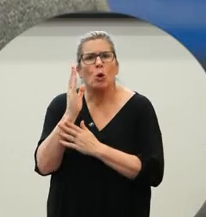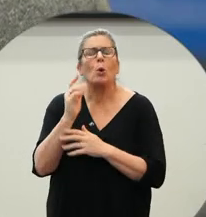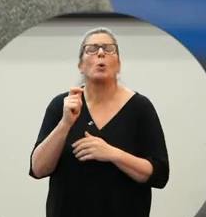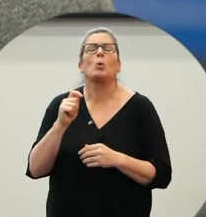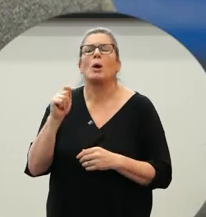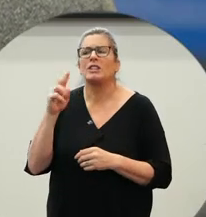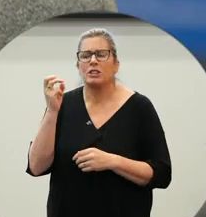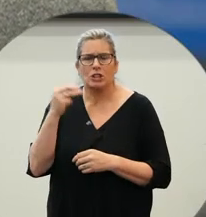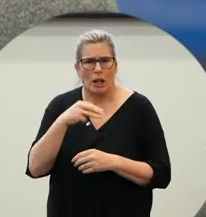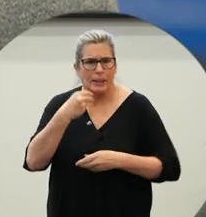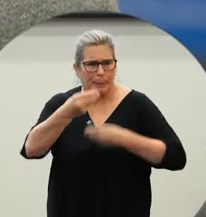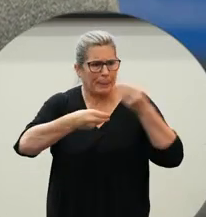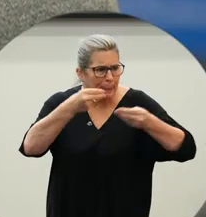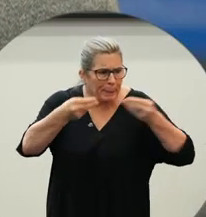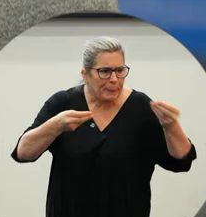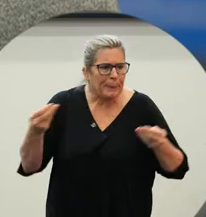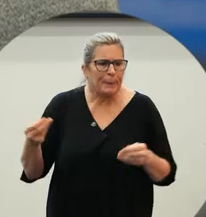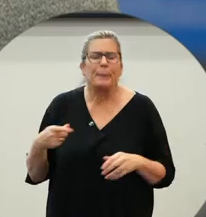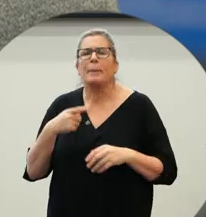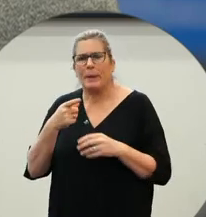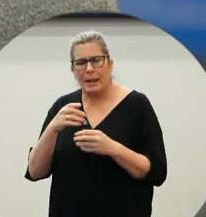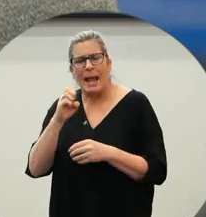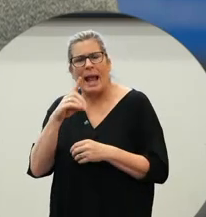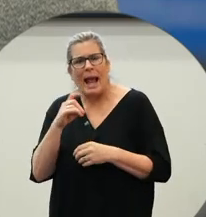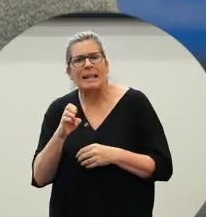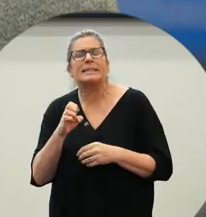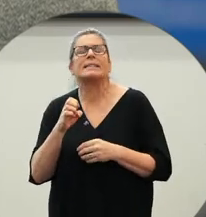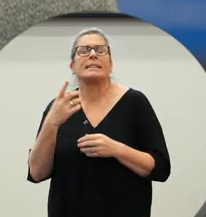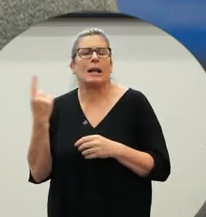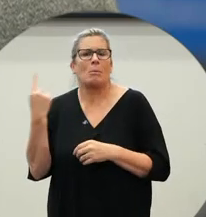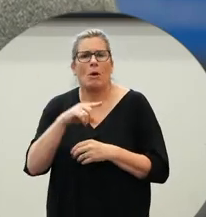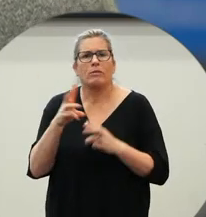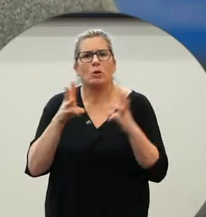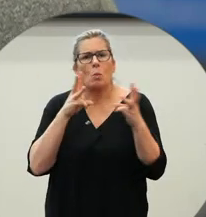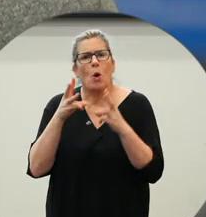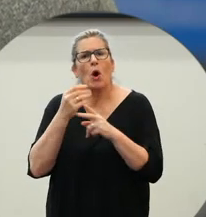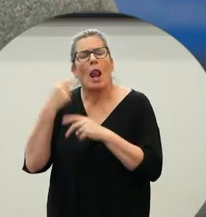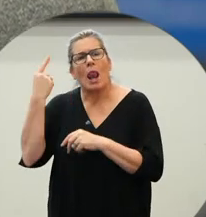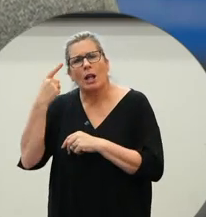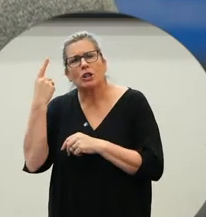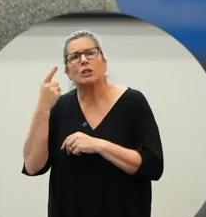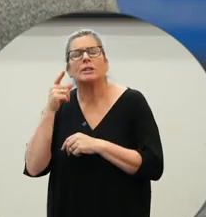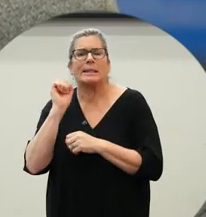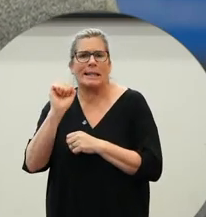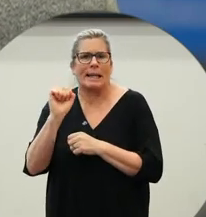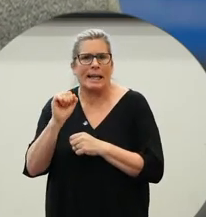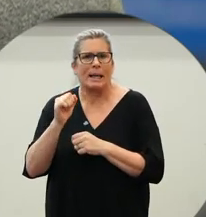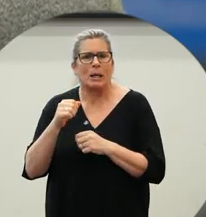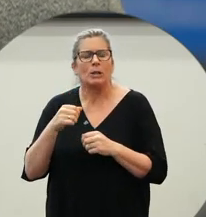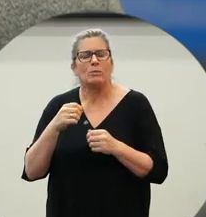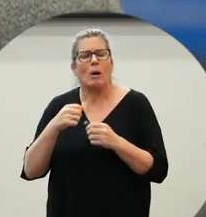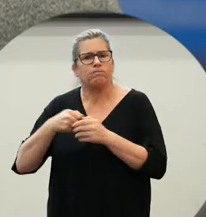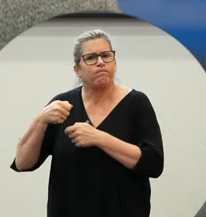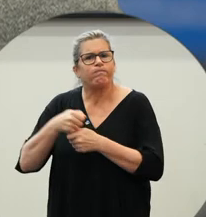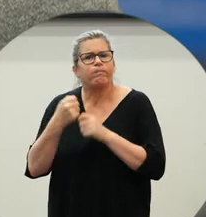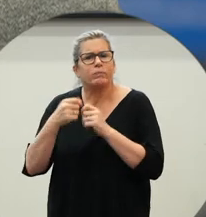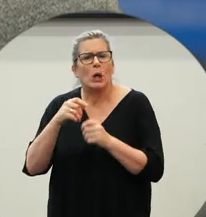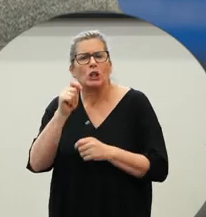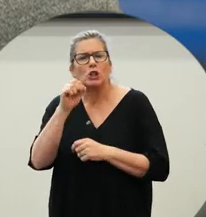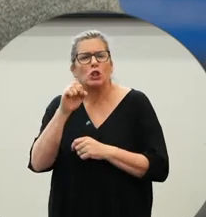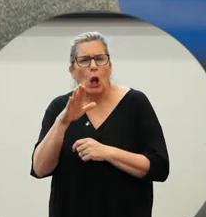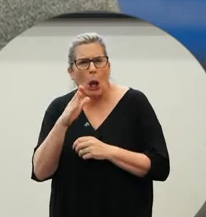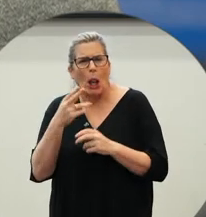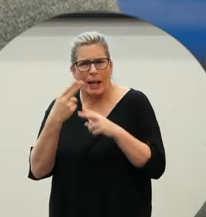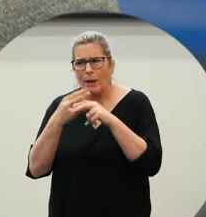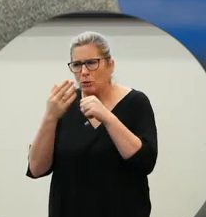again. Eddie had come over to work in London. He was a tunneler by profession, and there was work outside